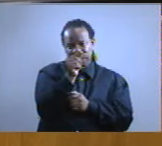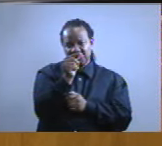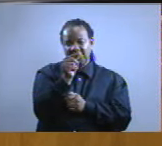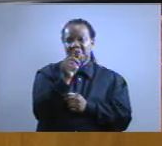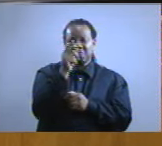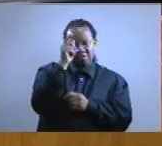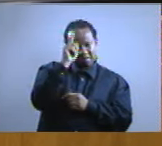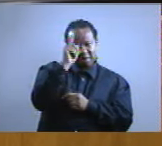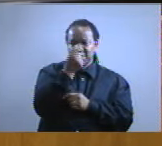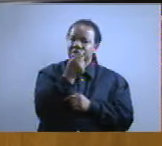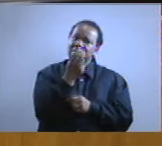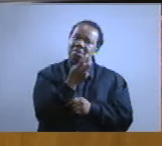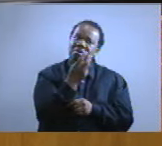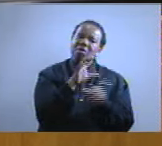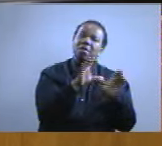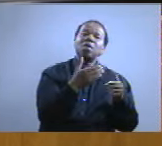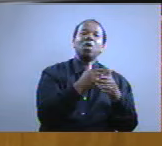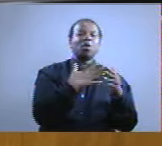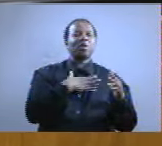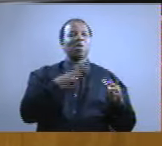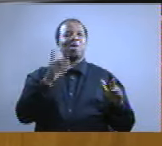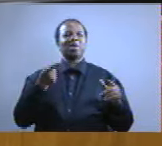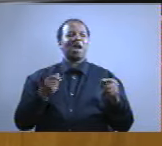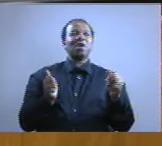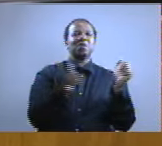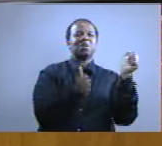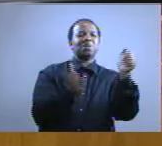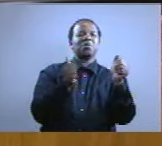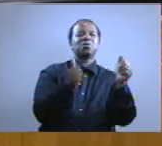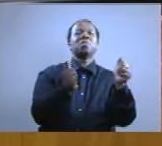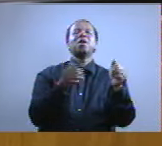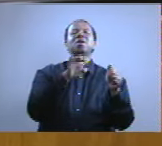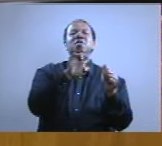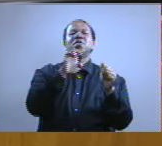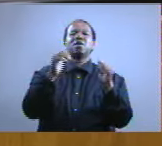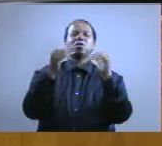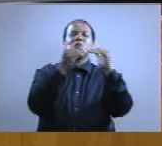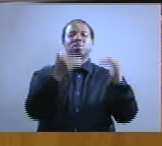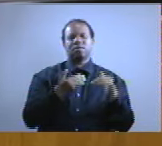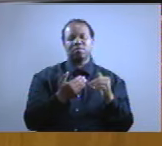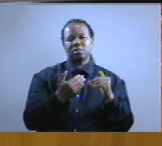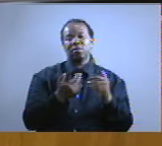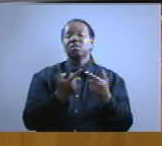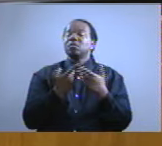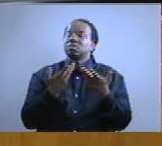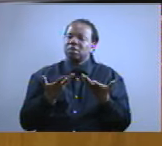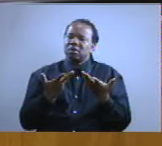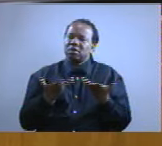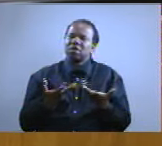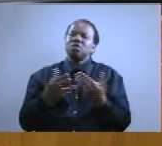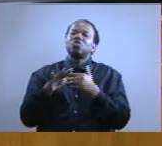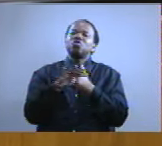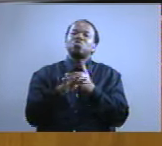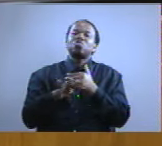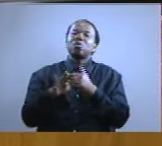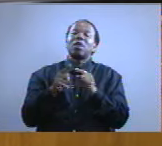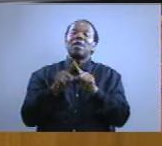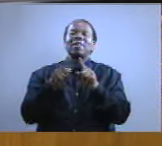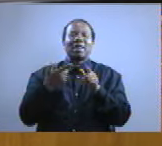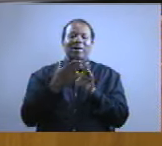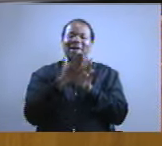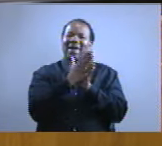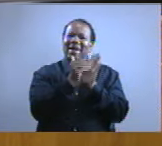companies in order to reach their equity targets. The main reason for the state of affairs is that the Act is generally